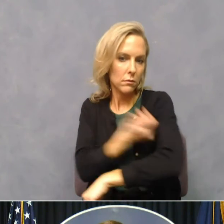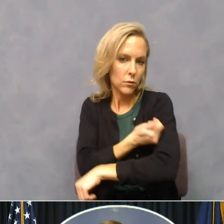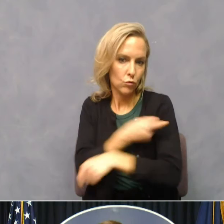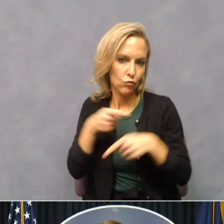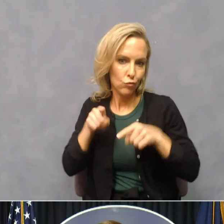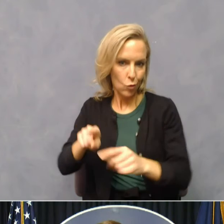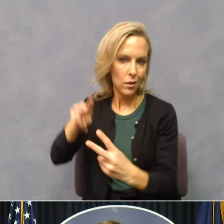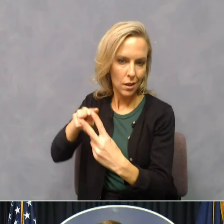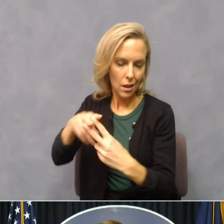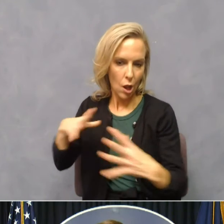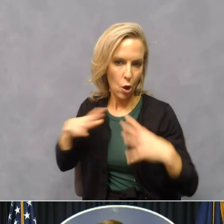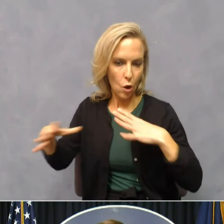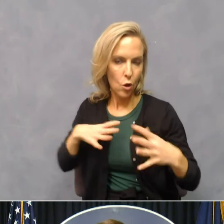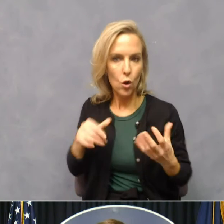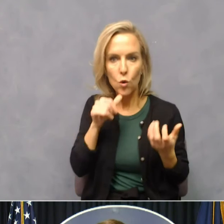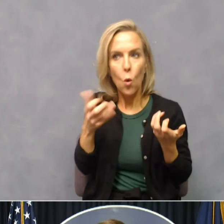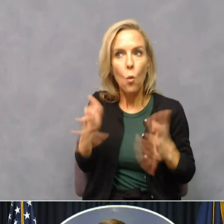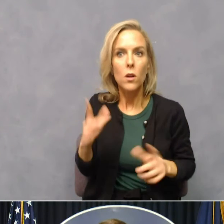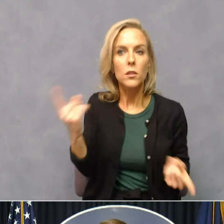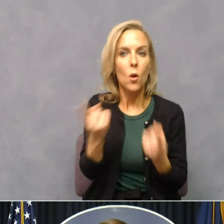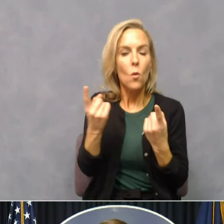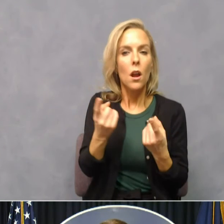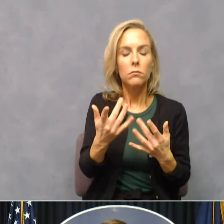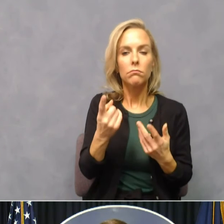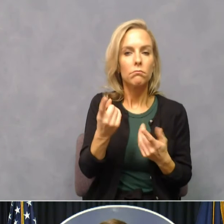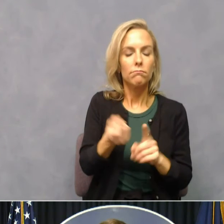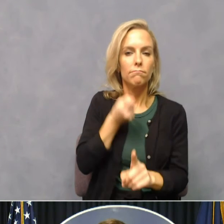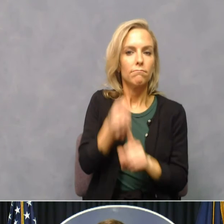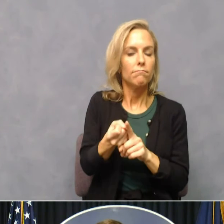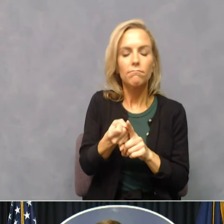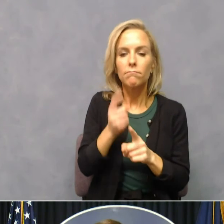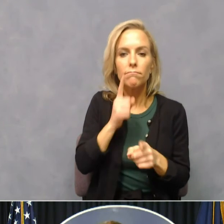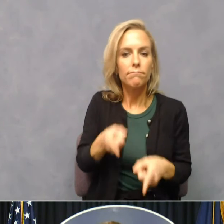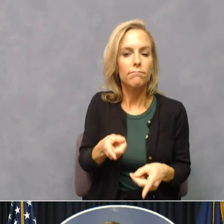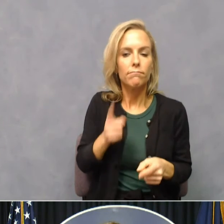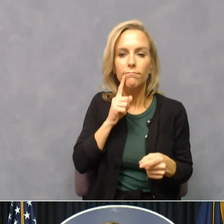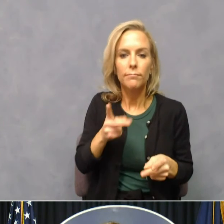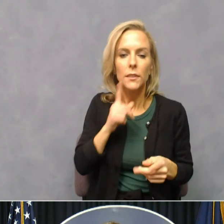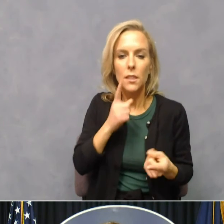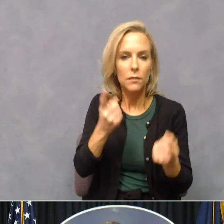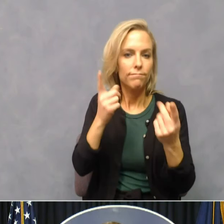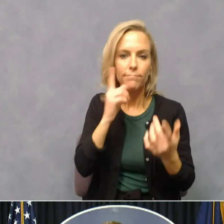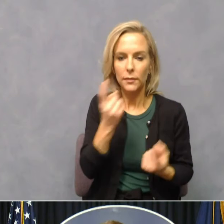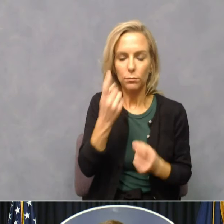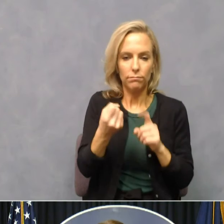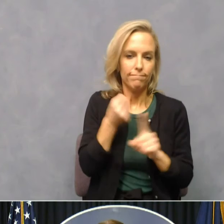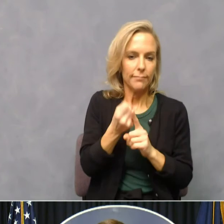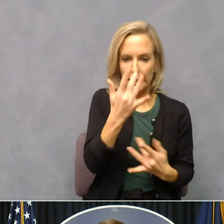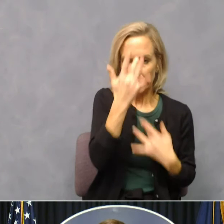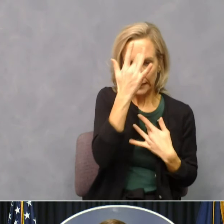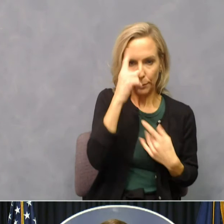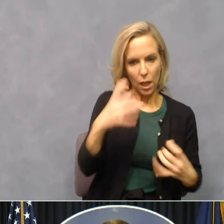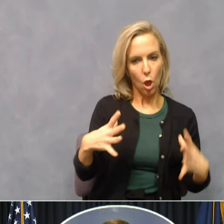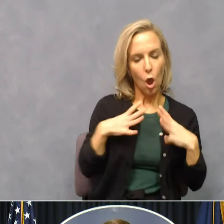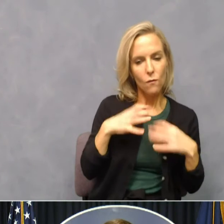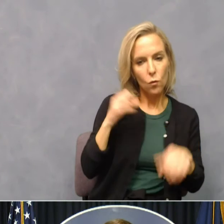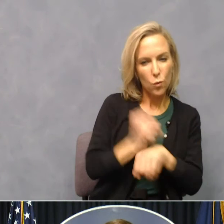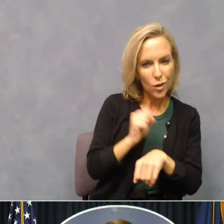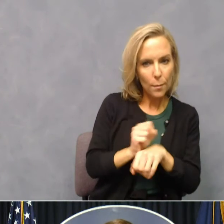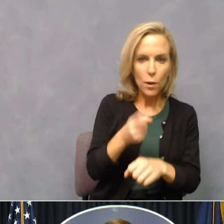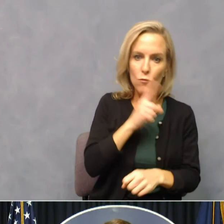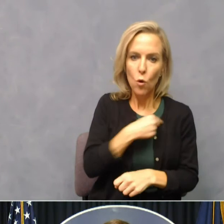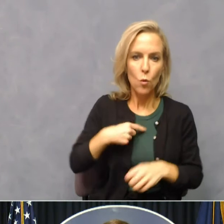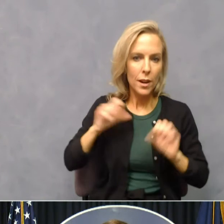virus because anybody took those days off. We need to make sure that we are getting it out there as quickly as